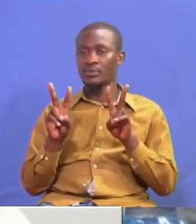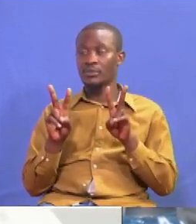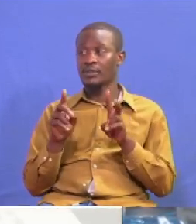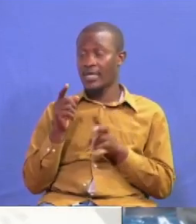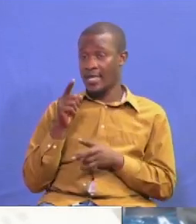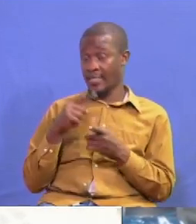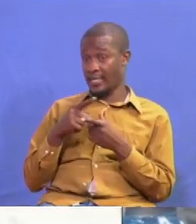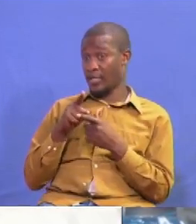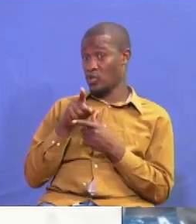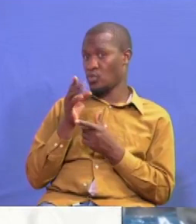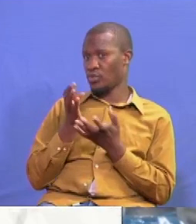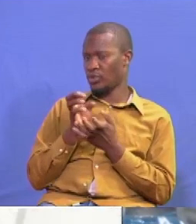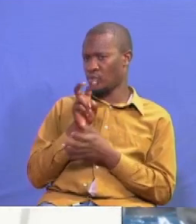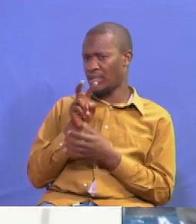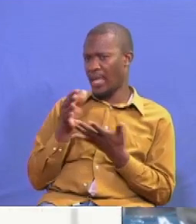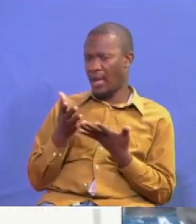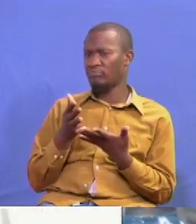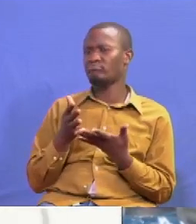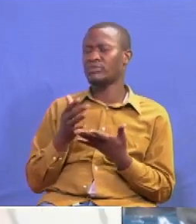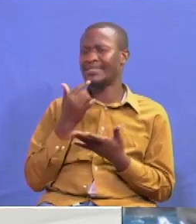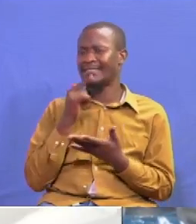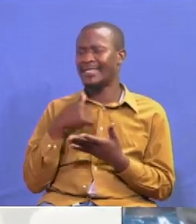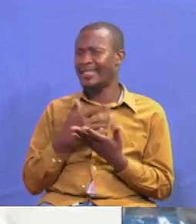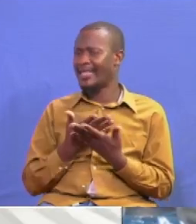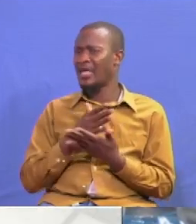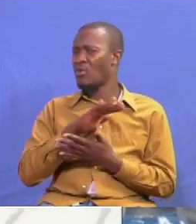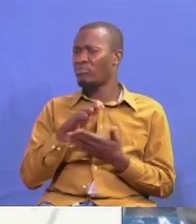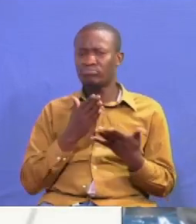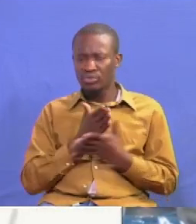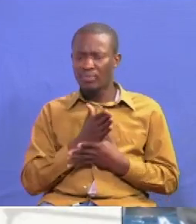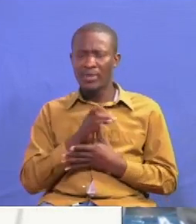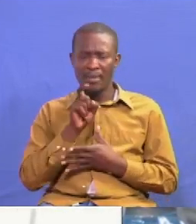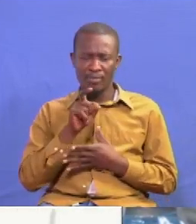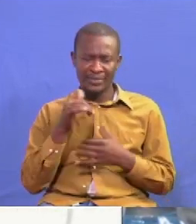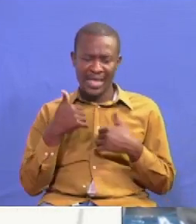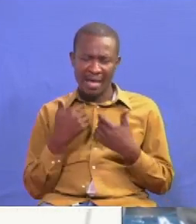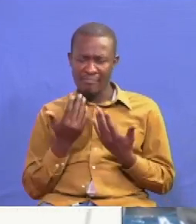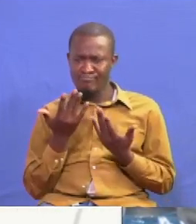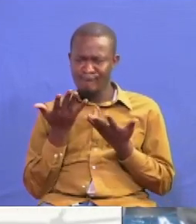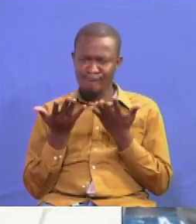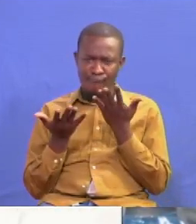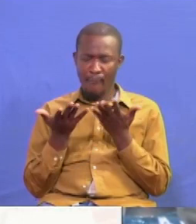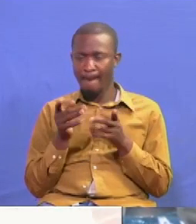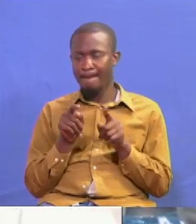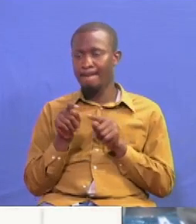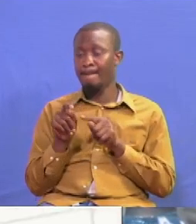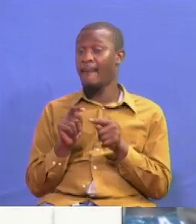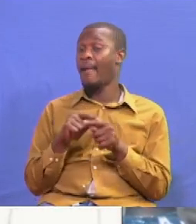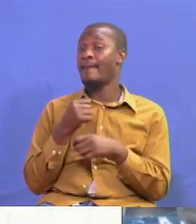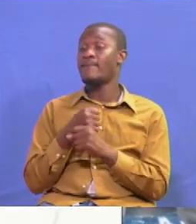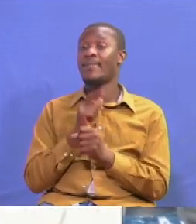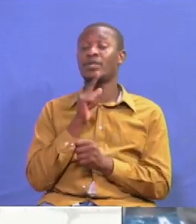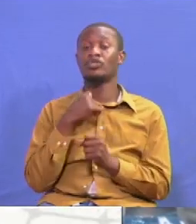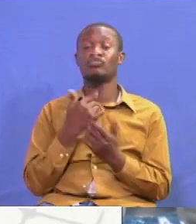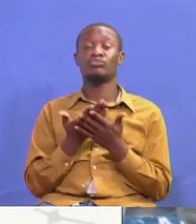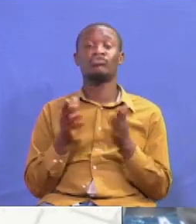then you need to see how, instead of saying total ban, you can have a limited control and make sure you